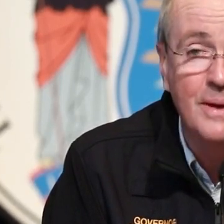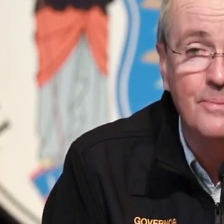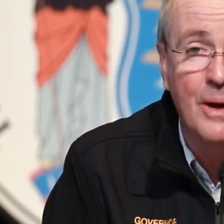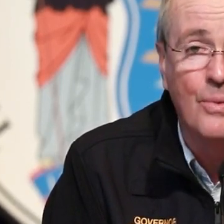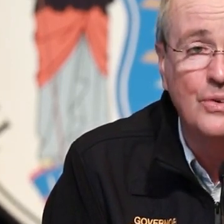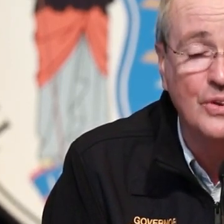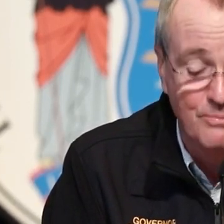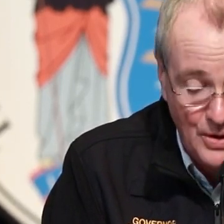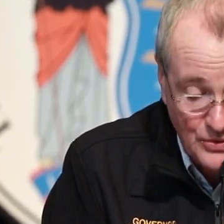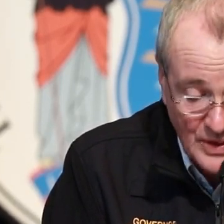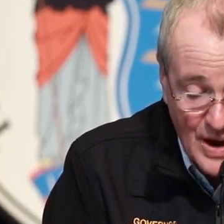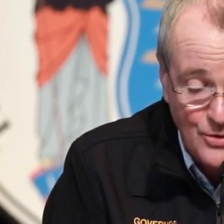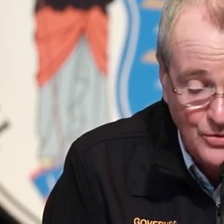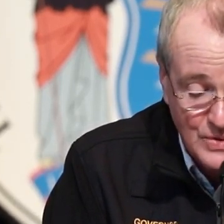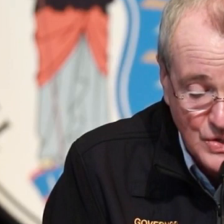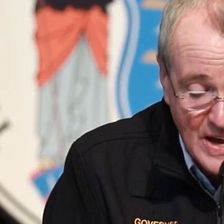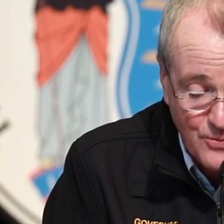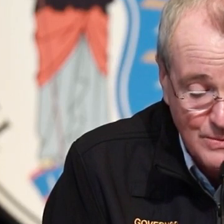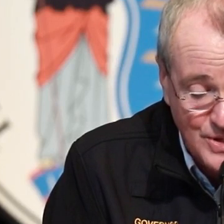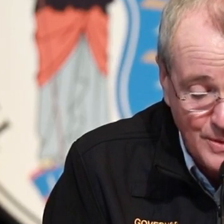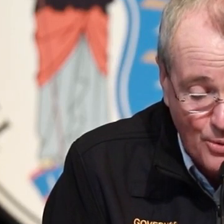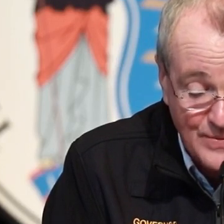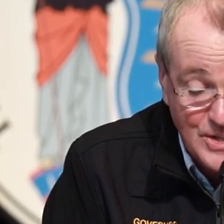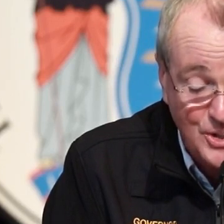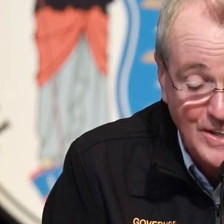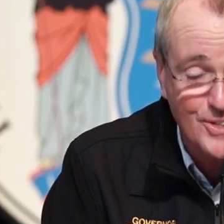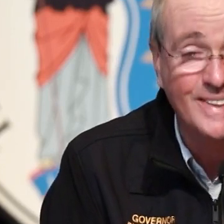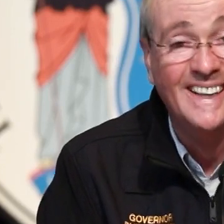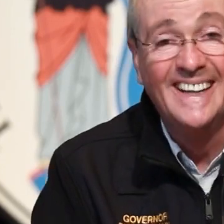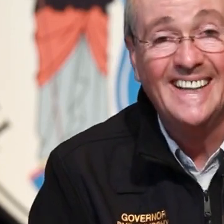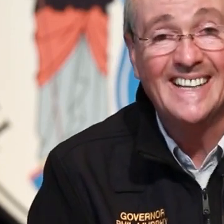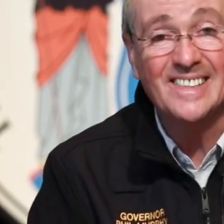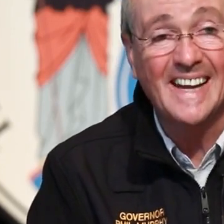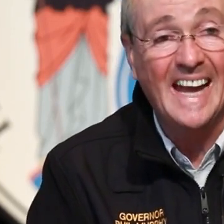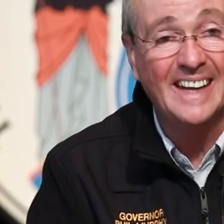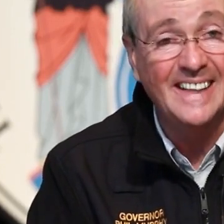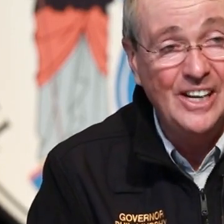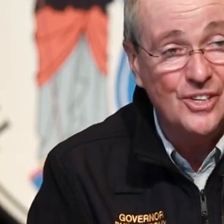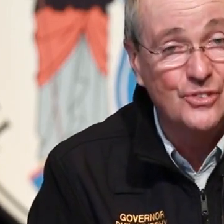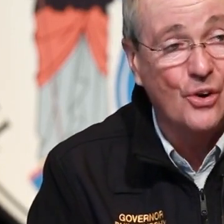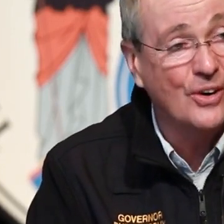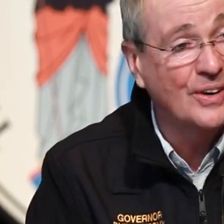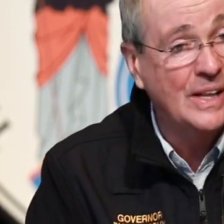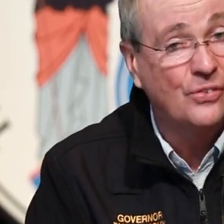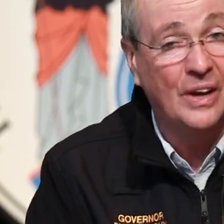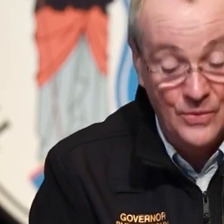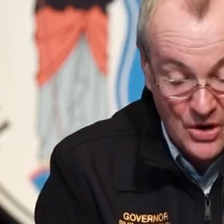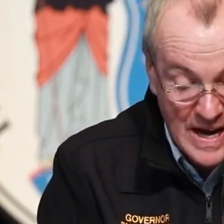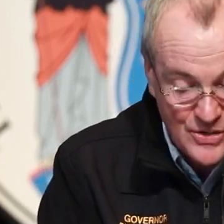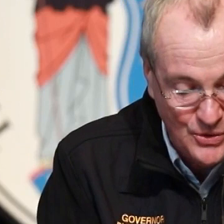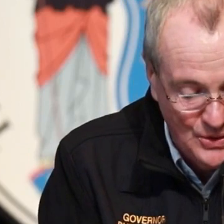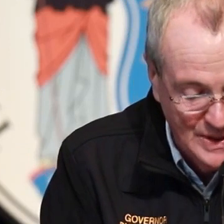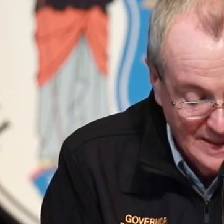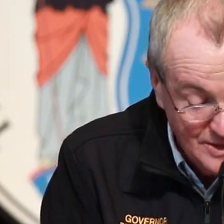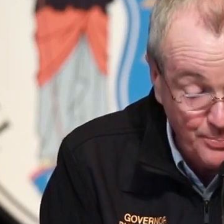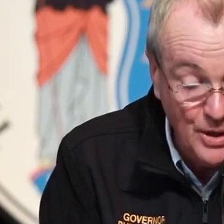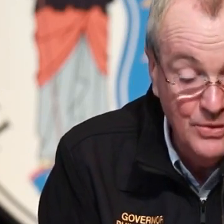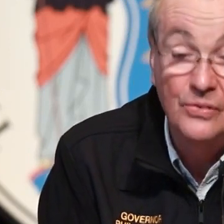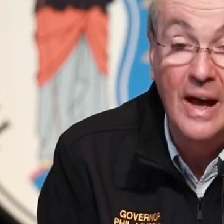great memories of Bert's and honors of his life when he was on the Board of Education, he got to hand each his daughter and son their high